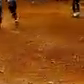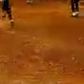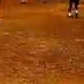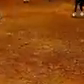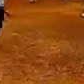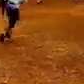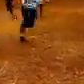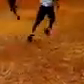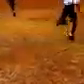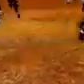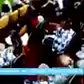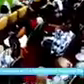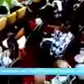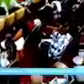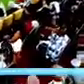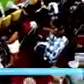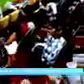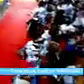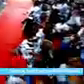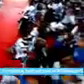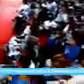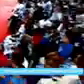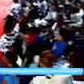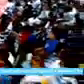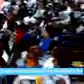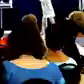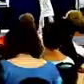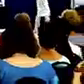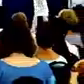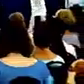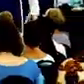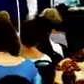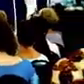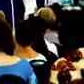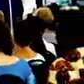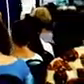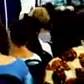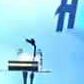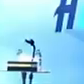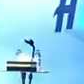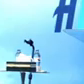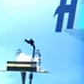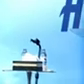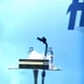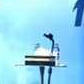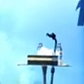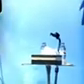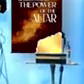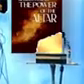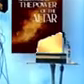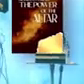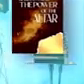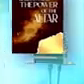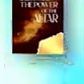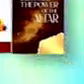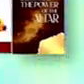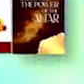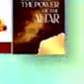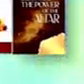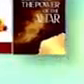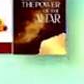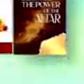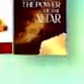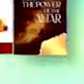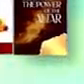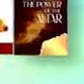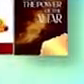he is a sought-after mentor for a wide range of topics and as a result he has published various books including first fruit putting first things first